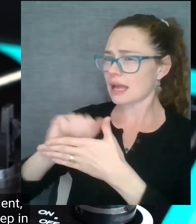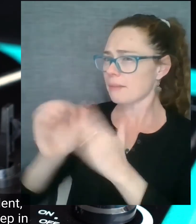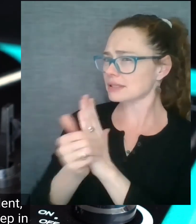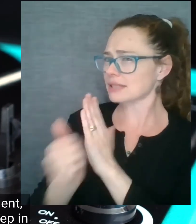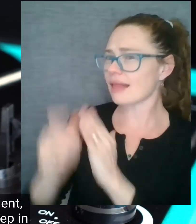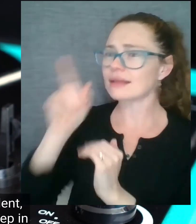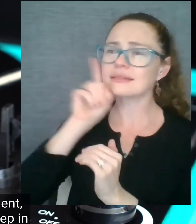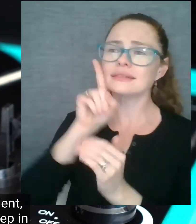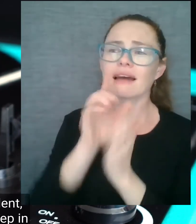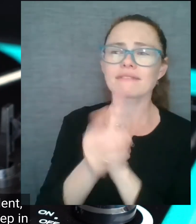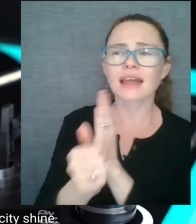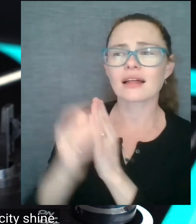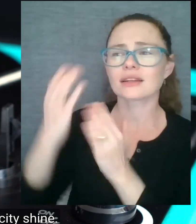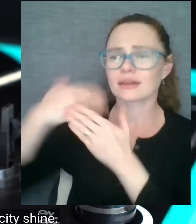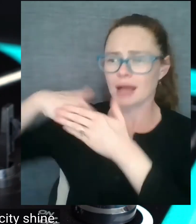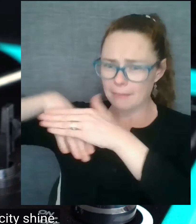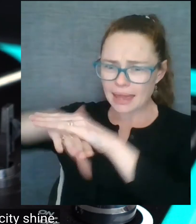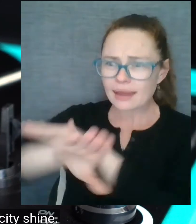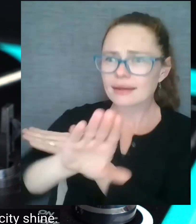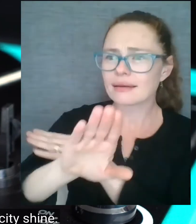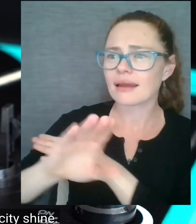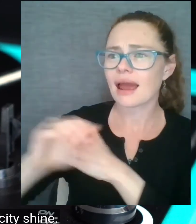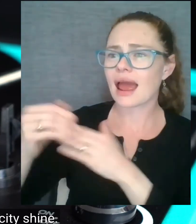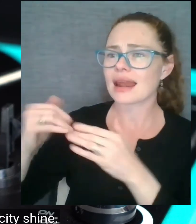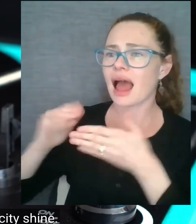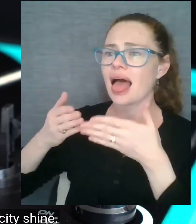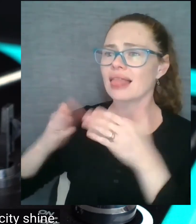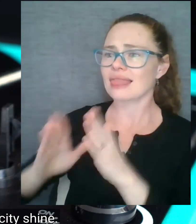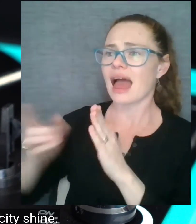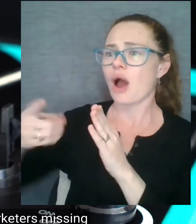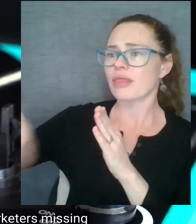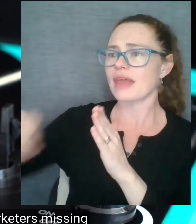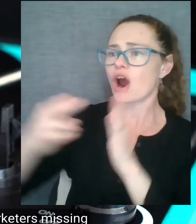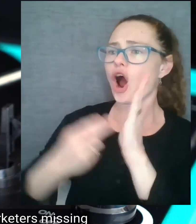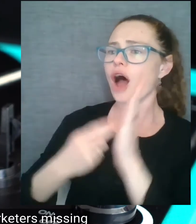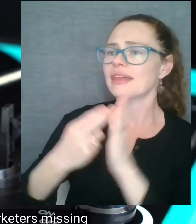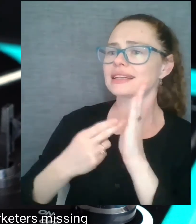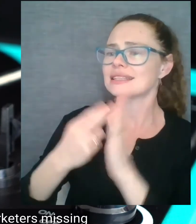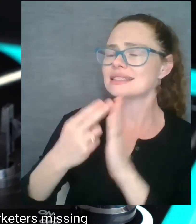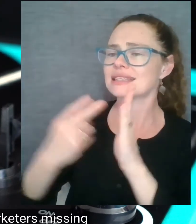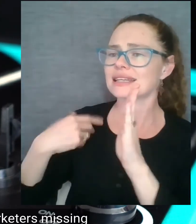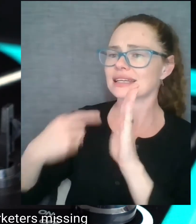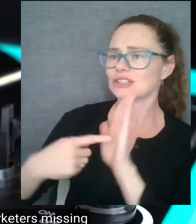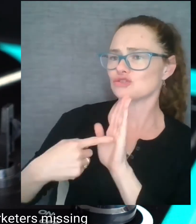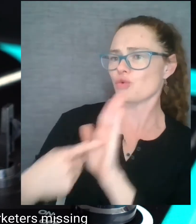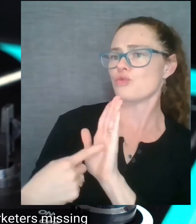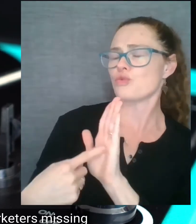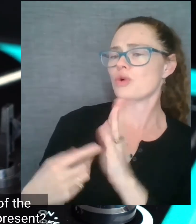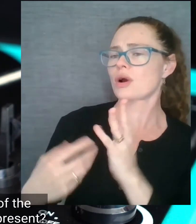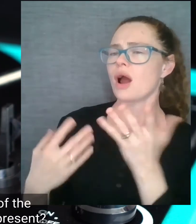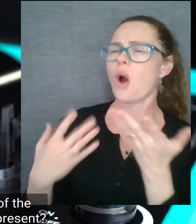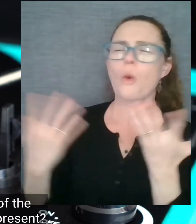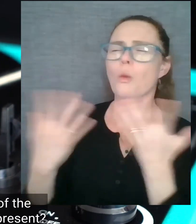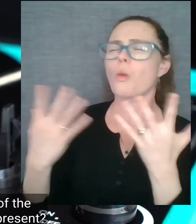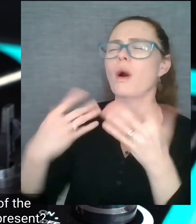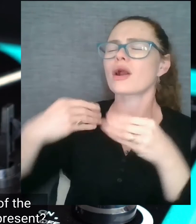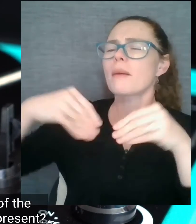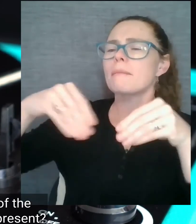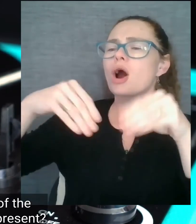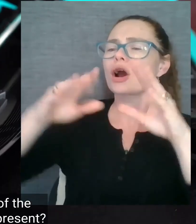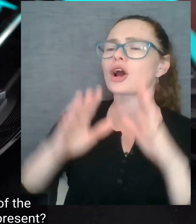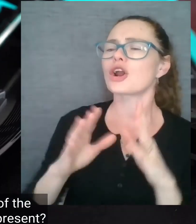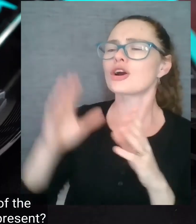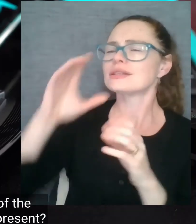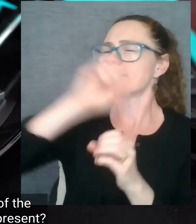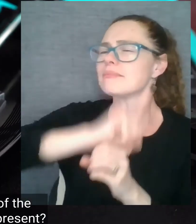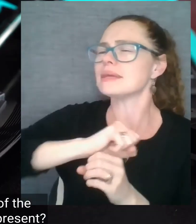deaf talent to step in and let their authenticity shine. Like, what are marketers missing out on